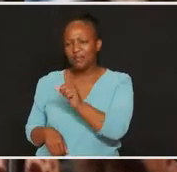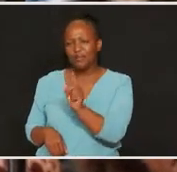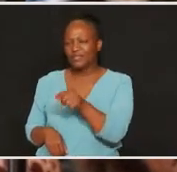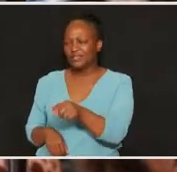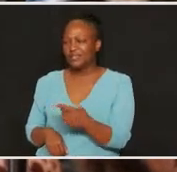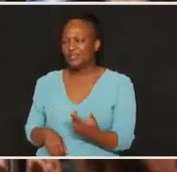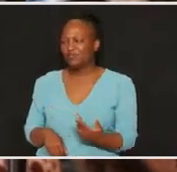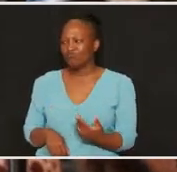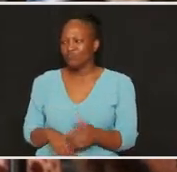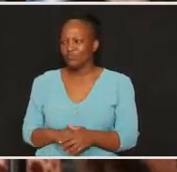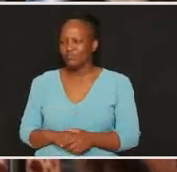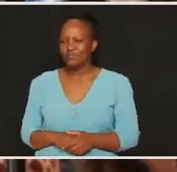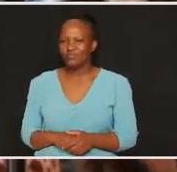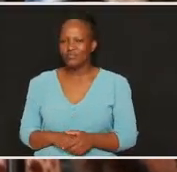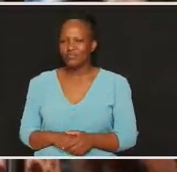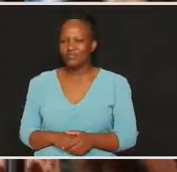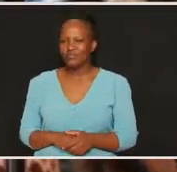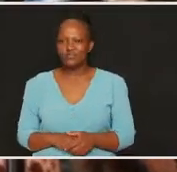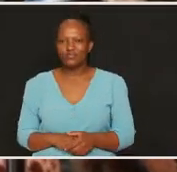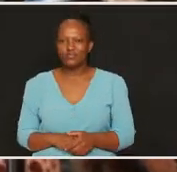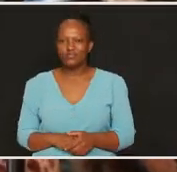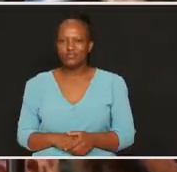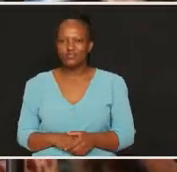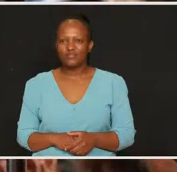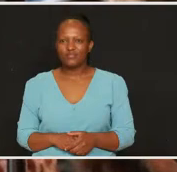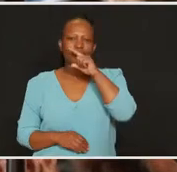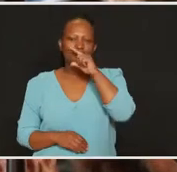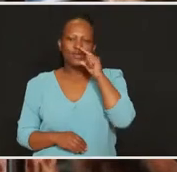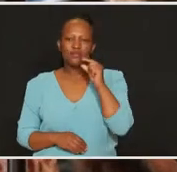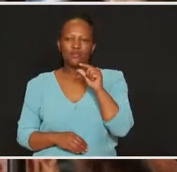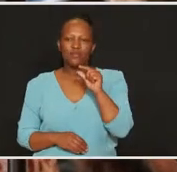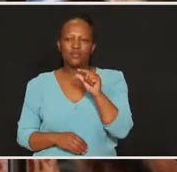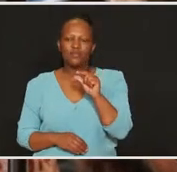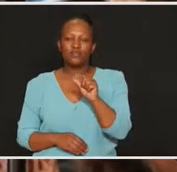not my name is tattoo sequeline